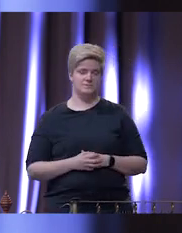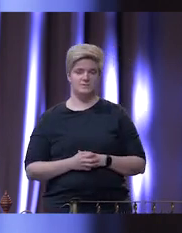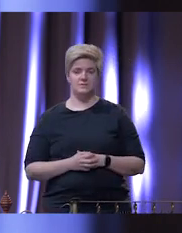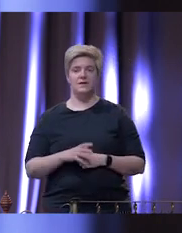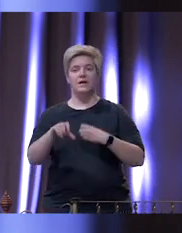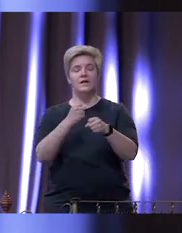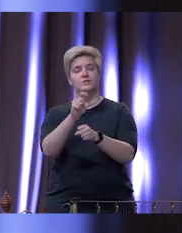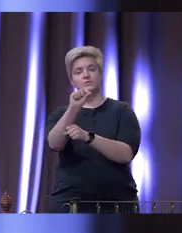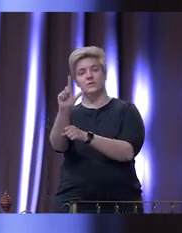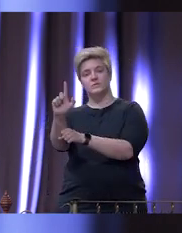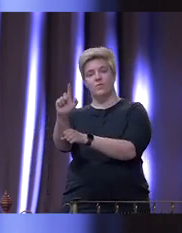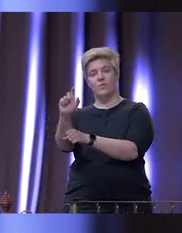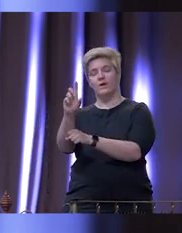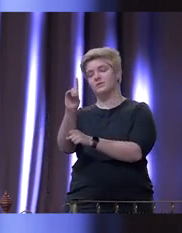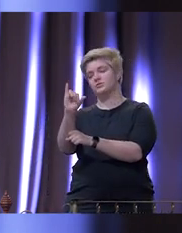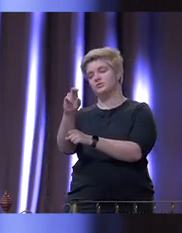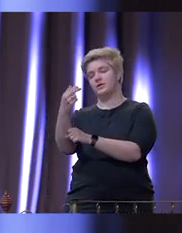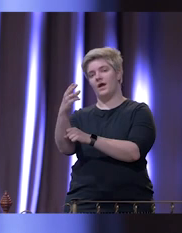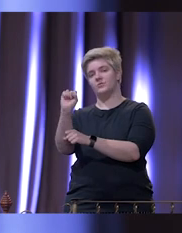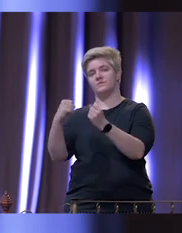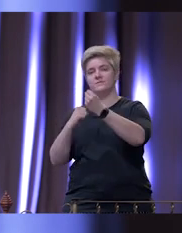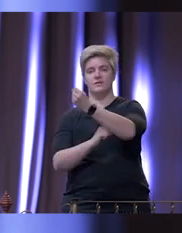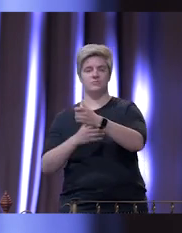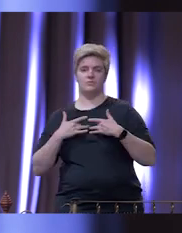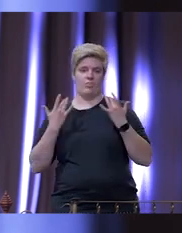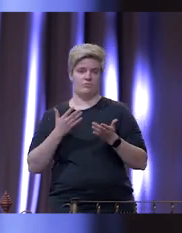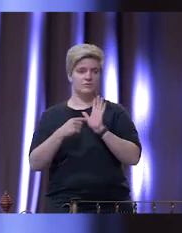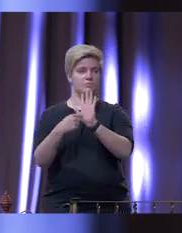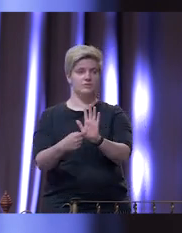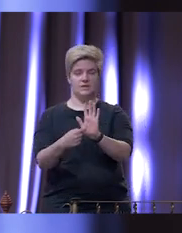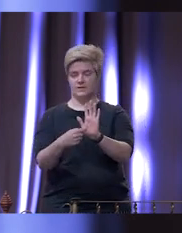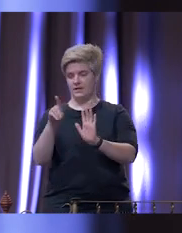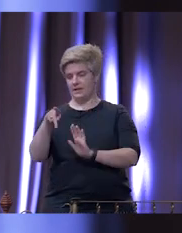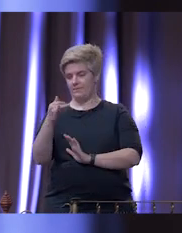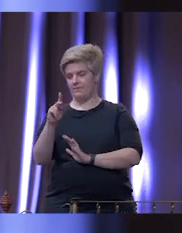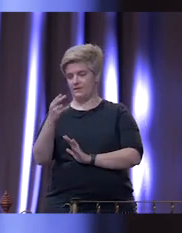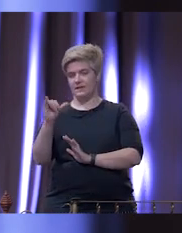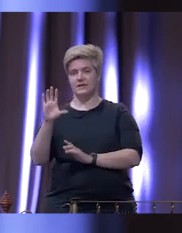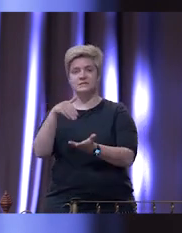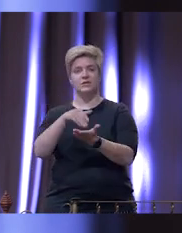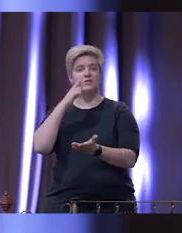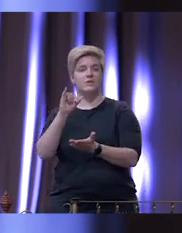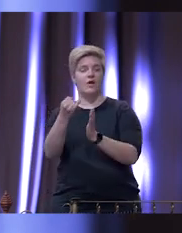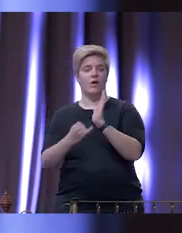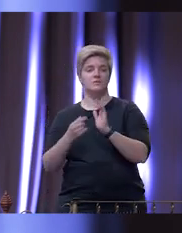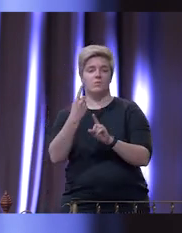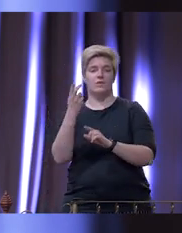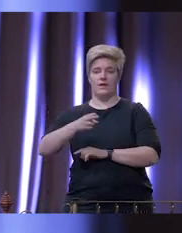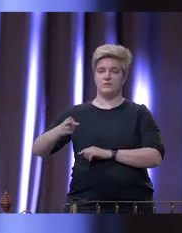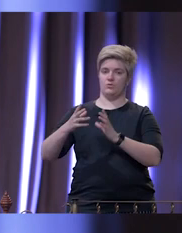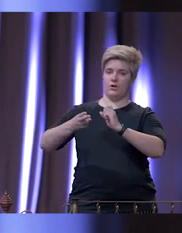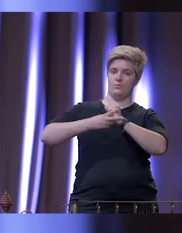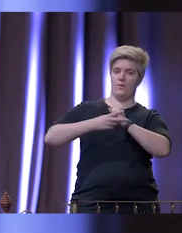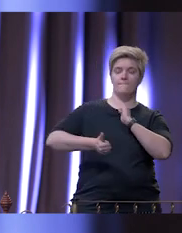beautiful space. In 2021, the Driehaus Foundation was pleased to present Epiphany Center of the Arts with